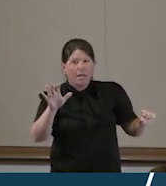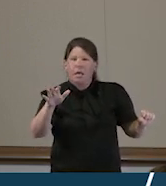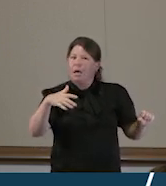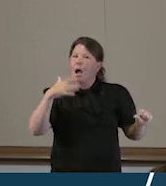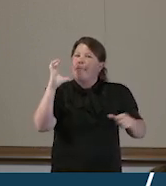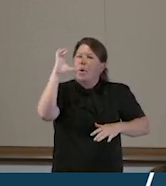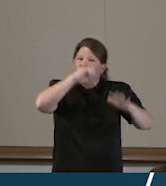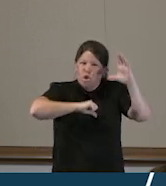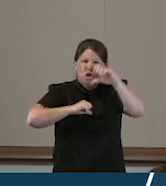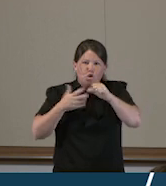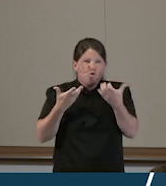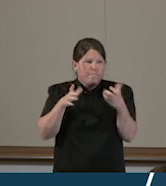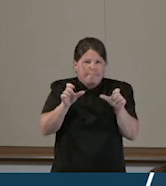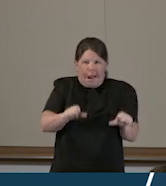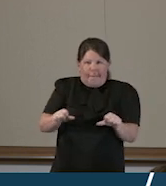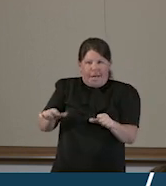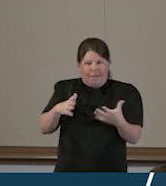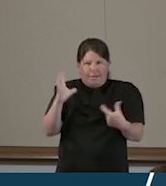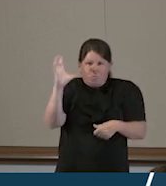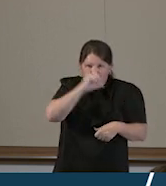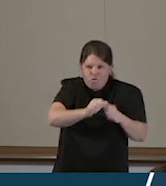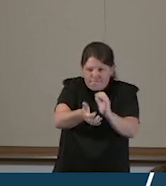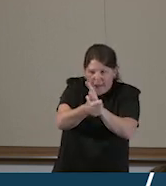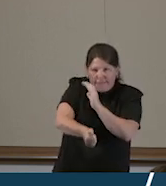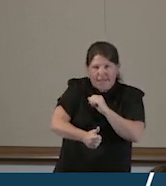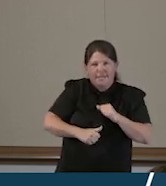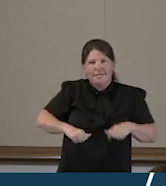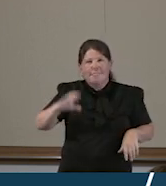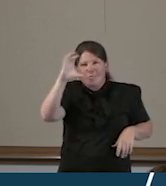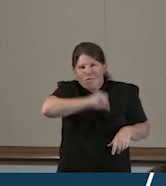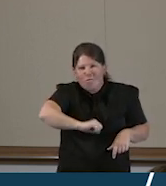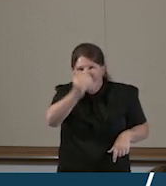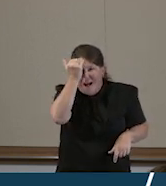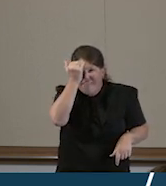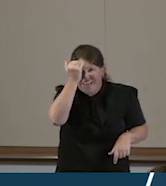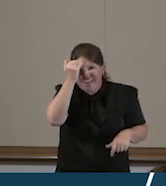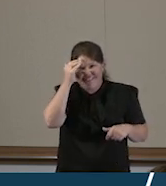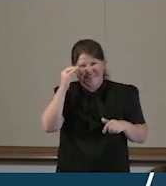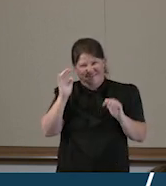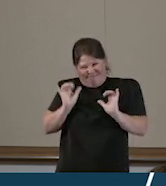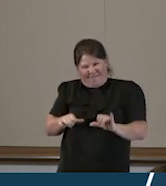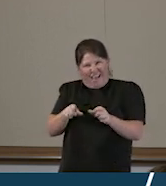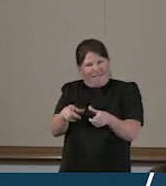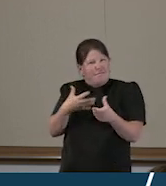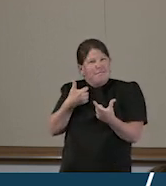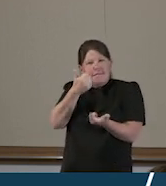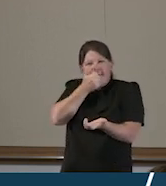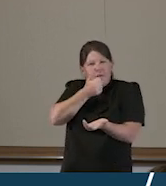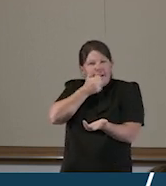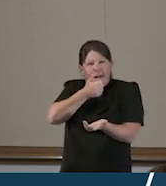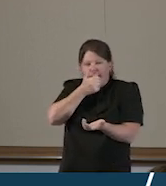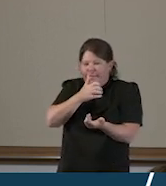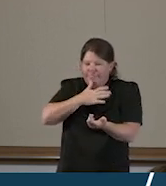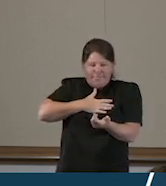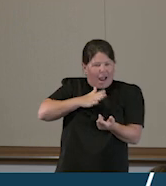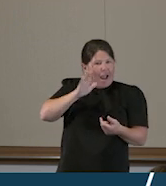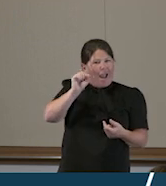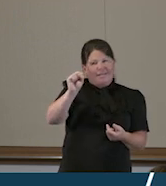confidence, presume confidence. And that's what I do every single day, right? With every single one of my SDM